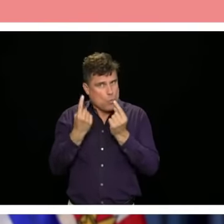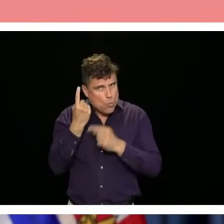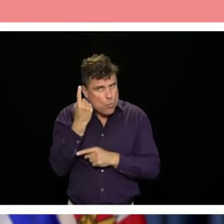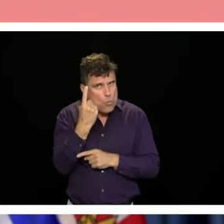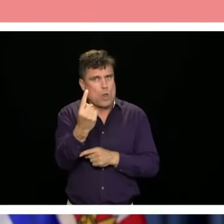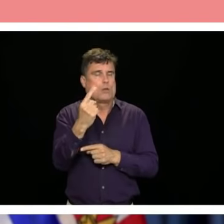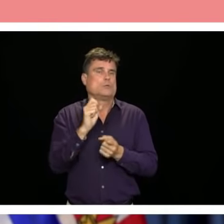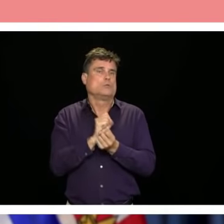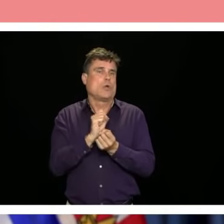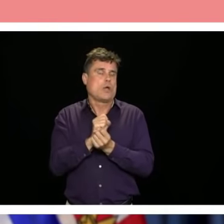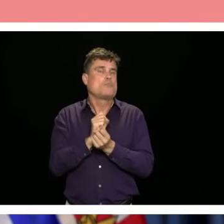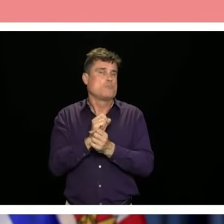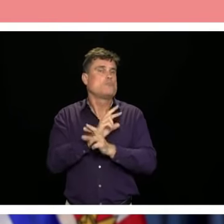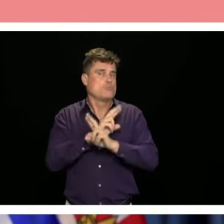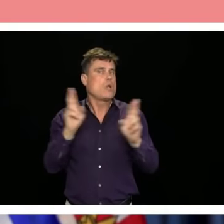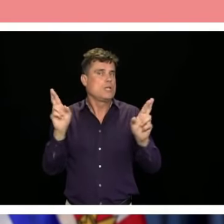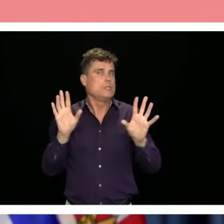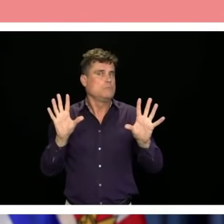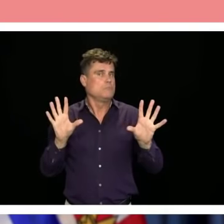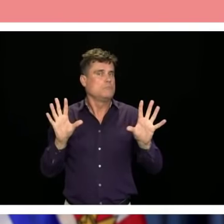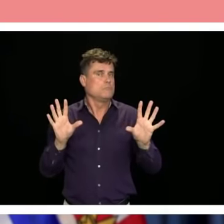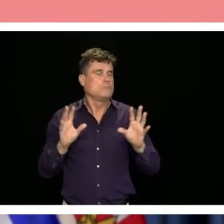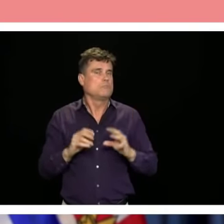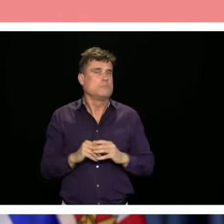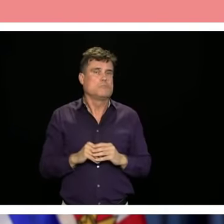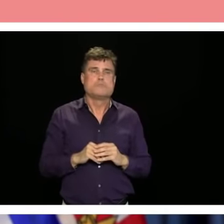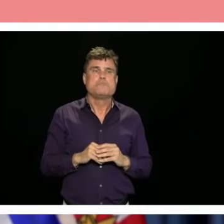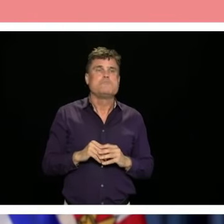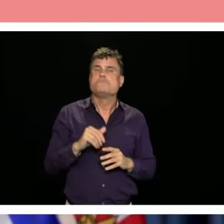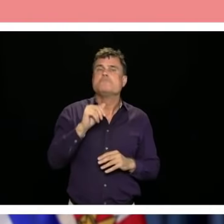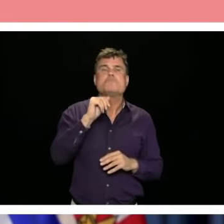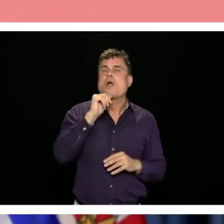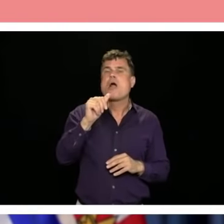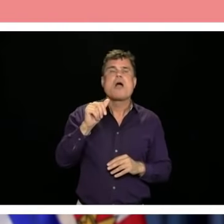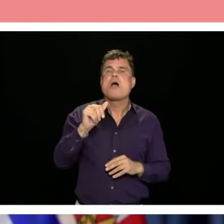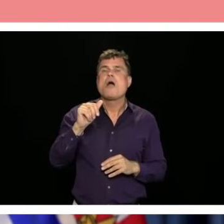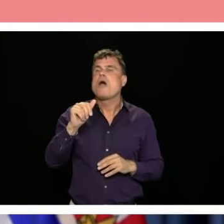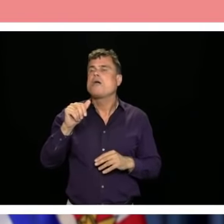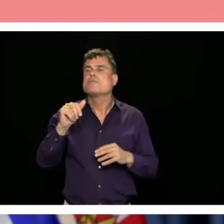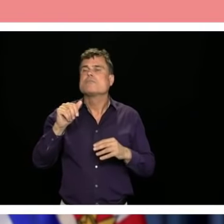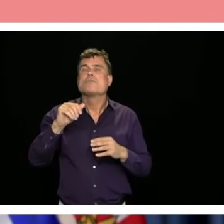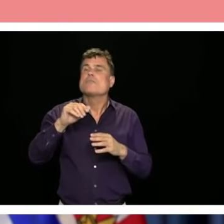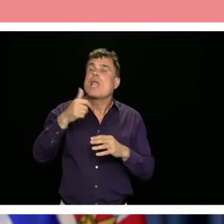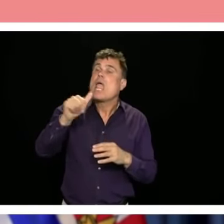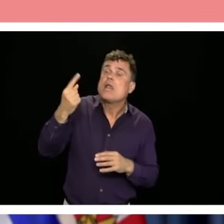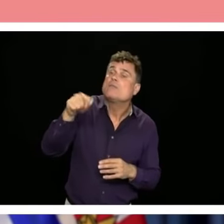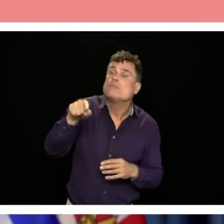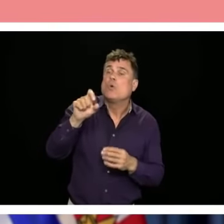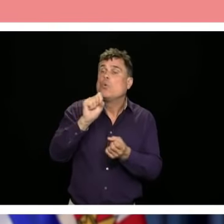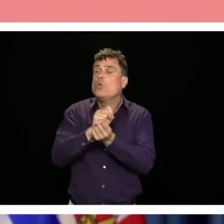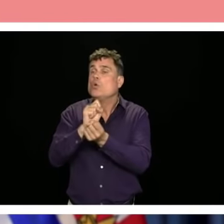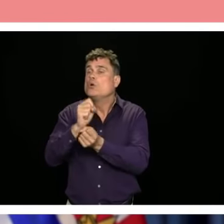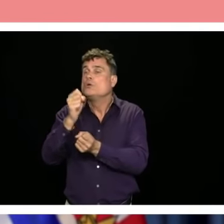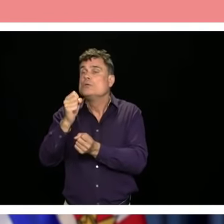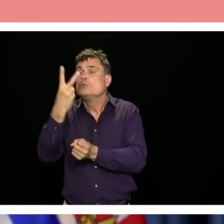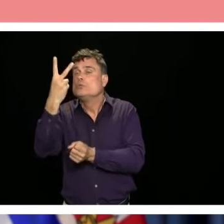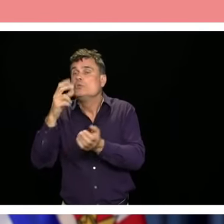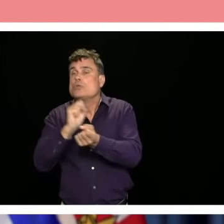8,878 workers were working at multiple sites, and that number now, those that have been assigned to work at a single site, is